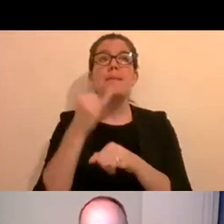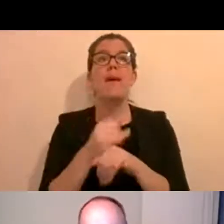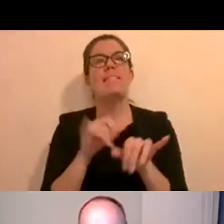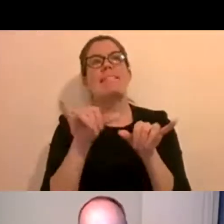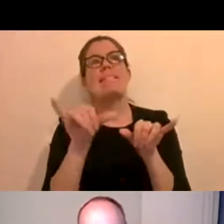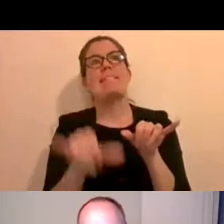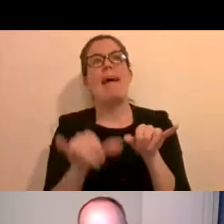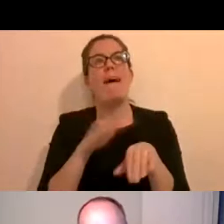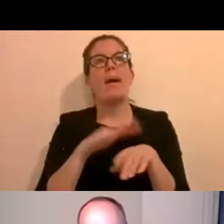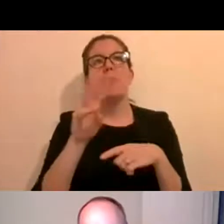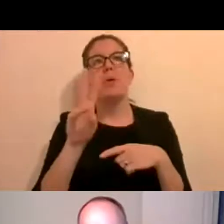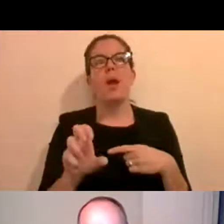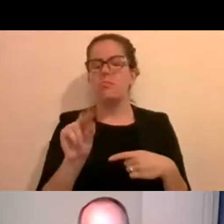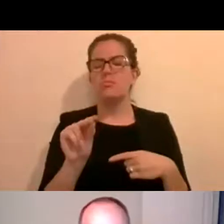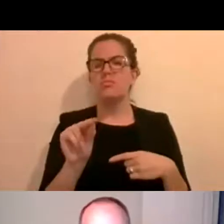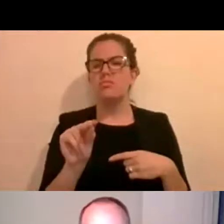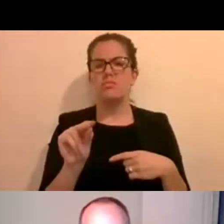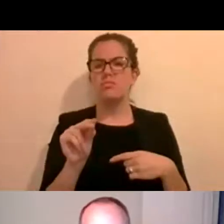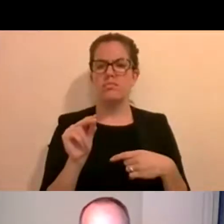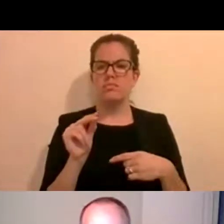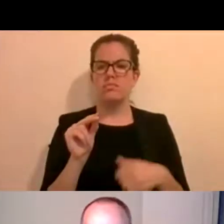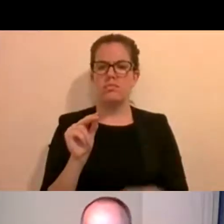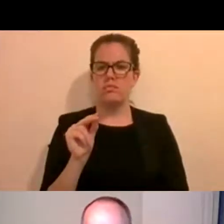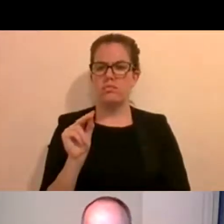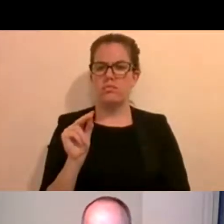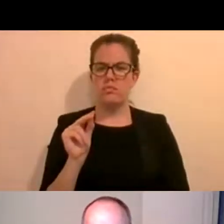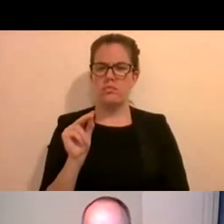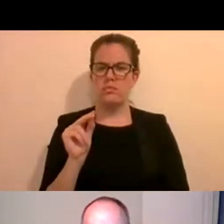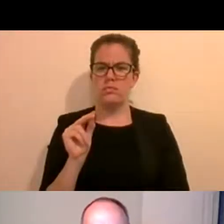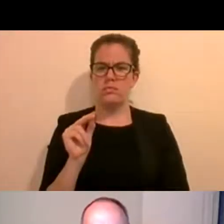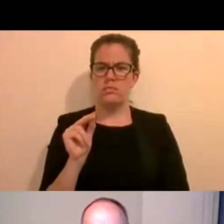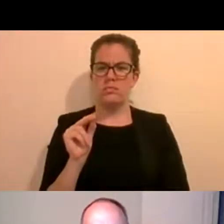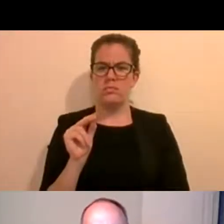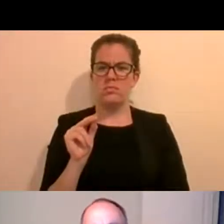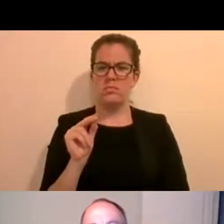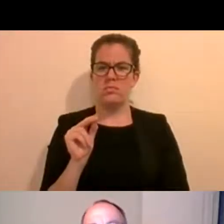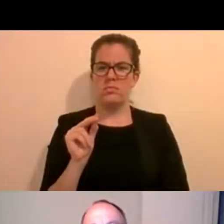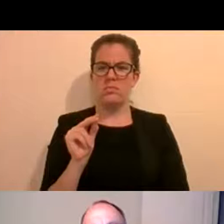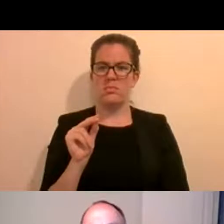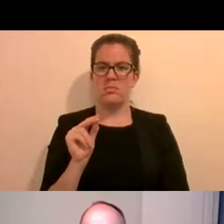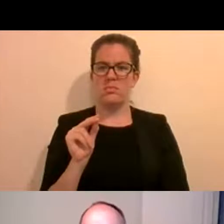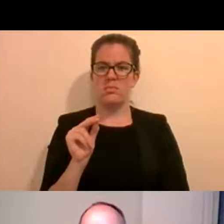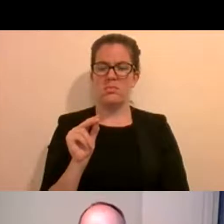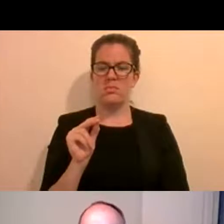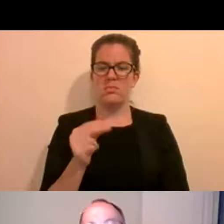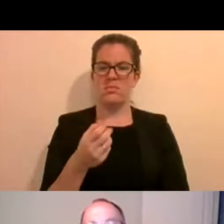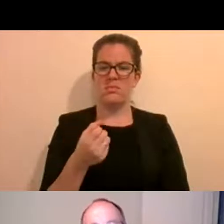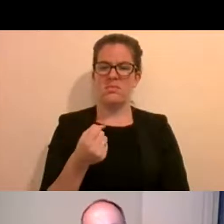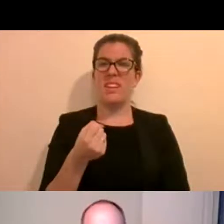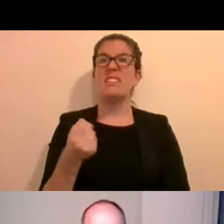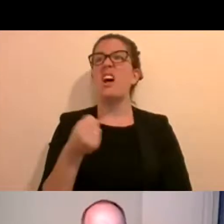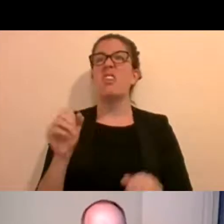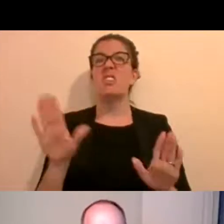or a Saturday off to do some of this thing. This became just a